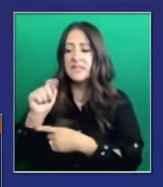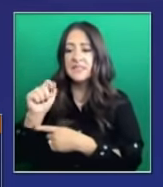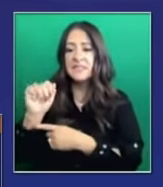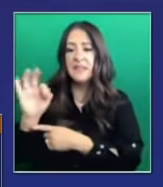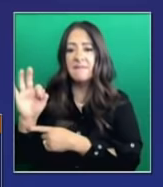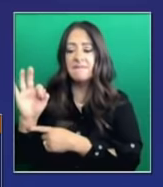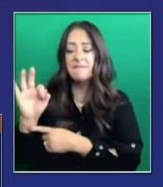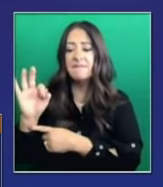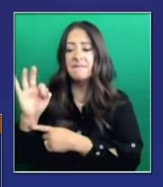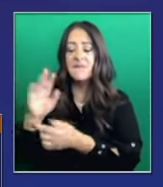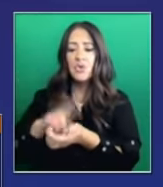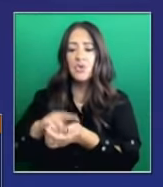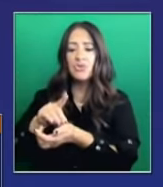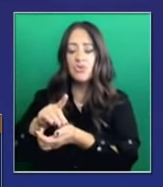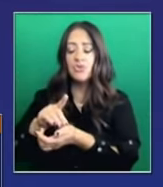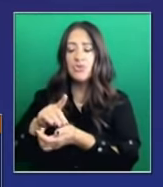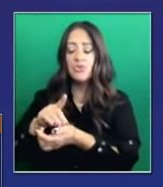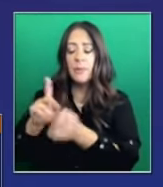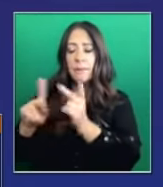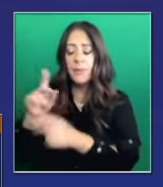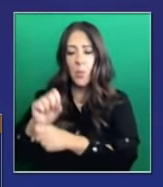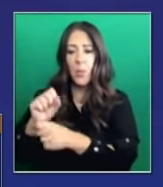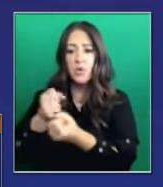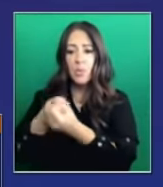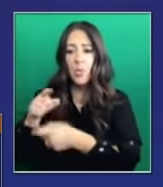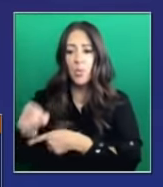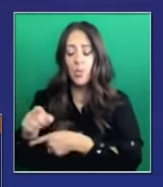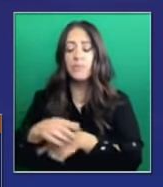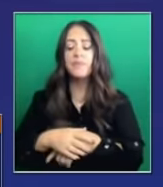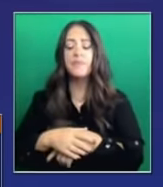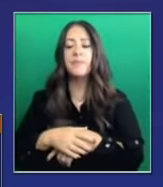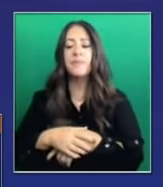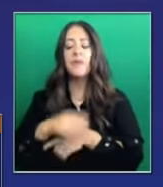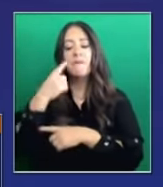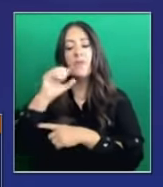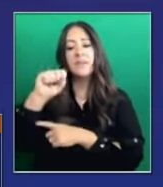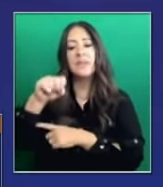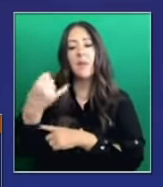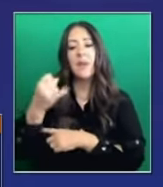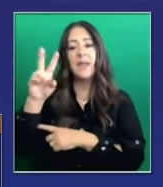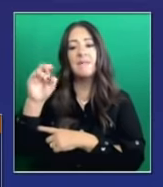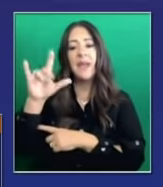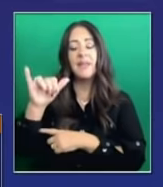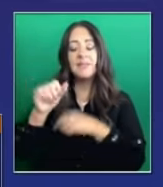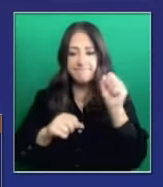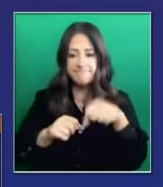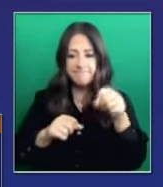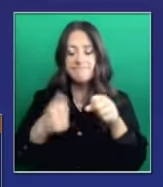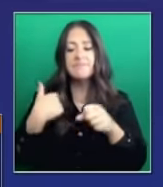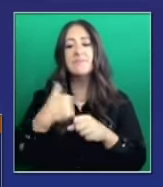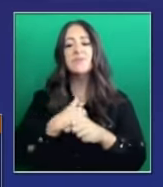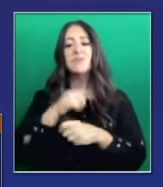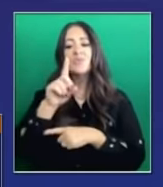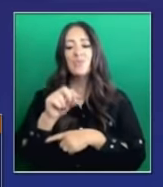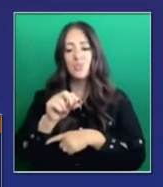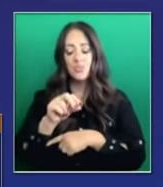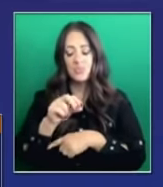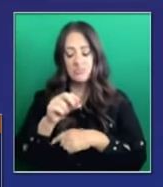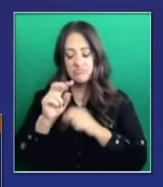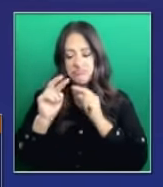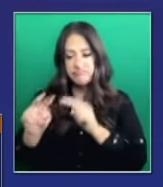the Central Valley, we have been focused on the staffing resources, as the governor said, through efforts at the state